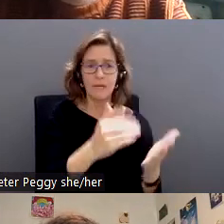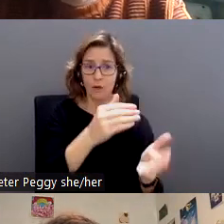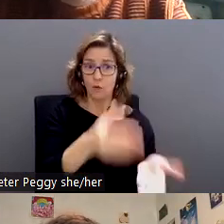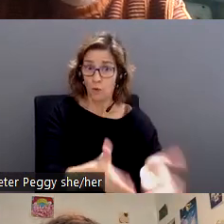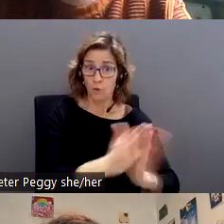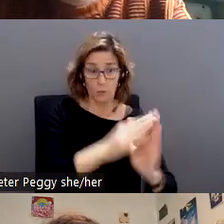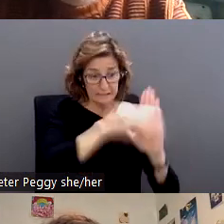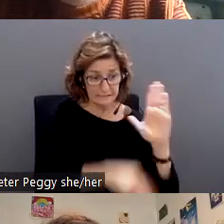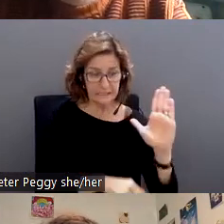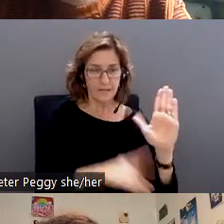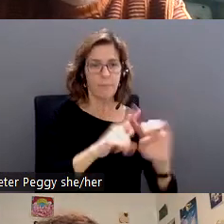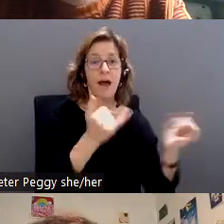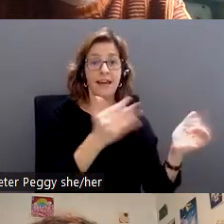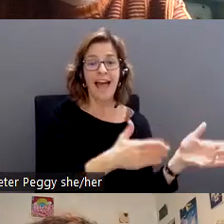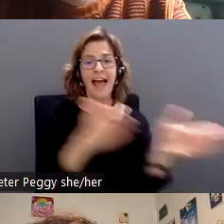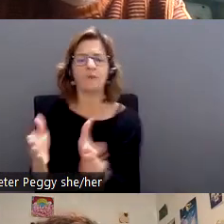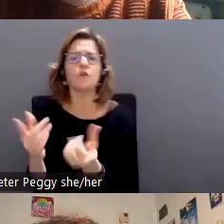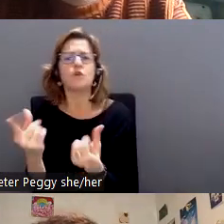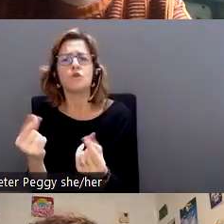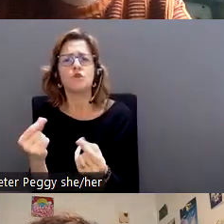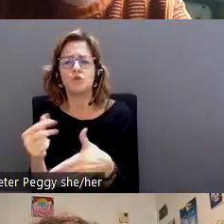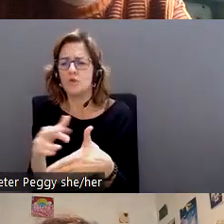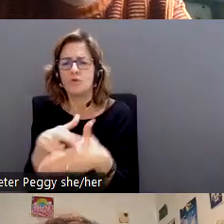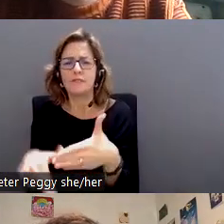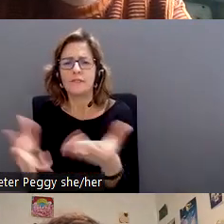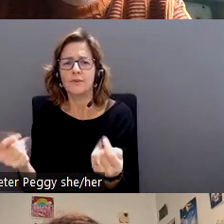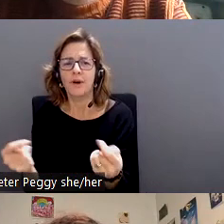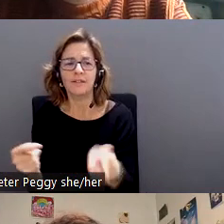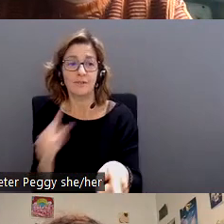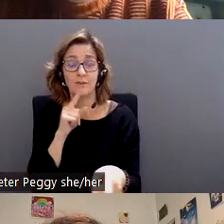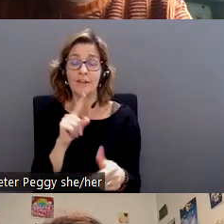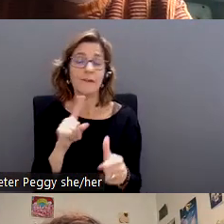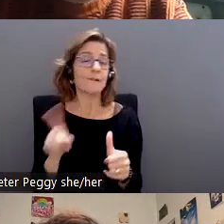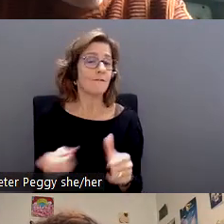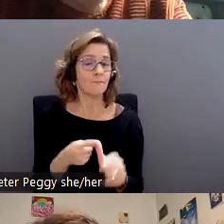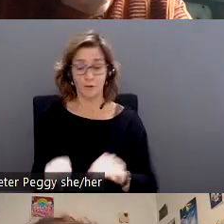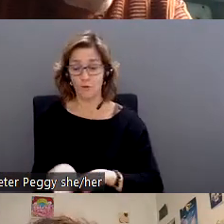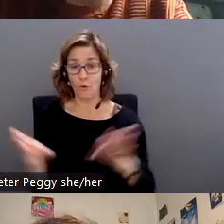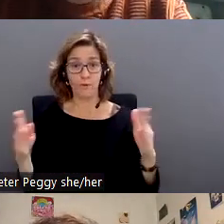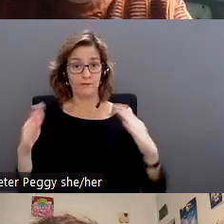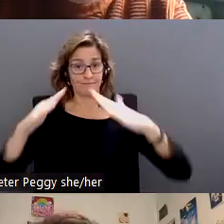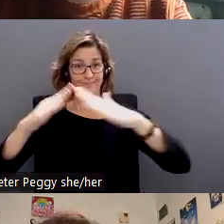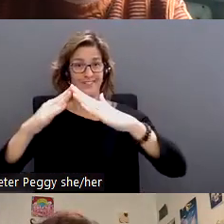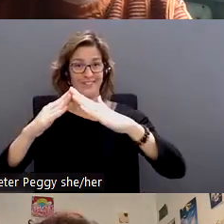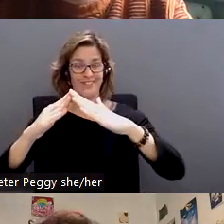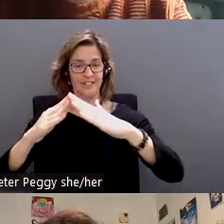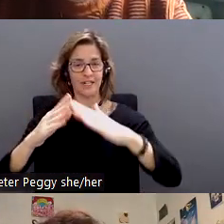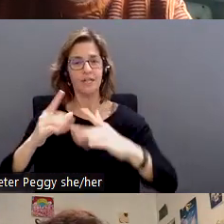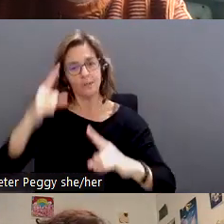achieved. This is the first of its kind, as it says here, in Toronto, to be intentionally structured